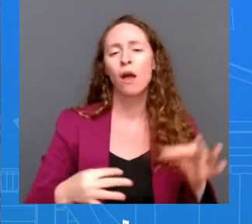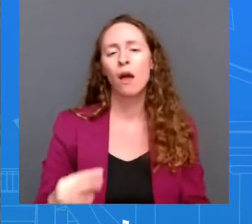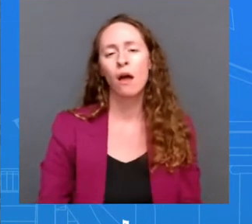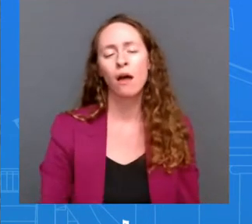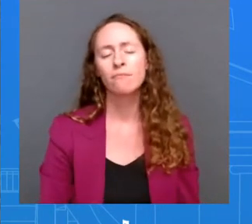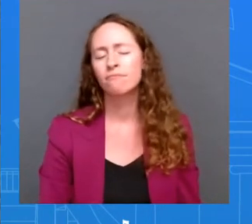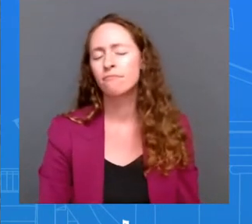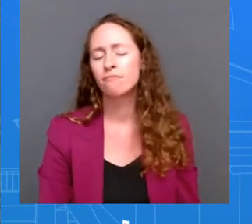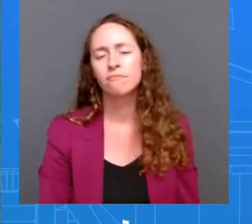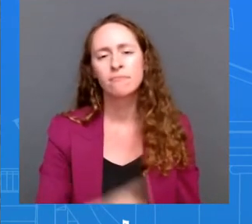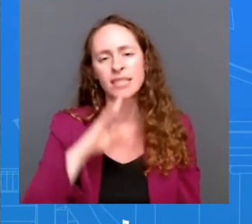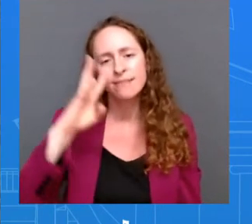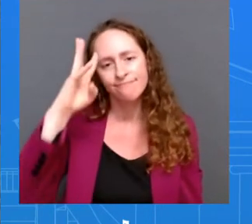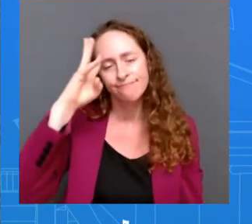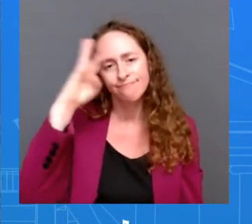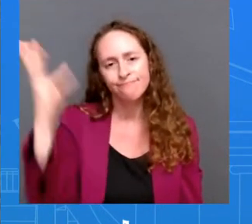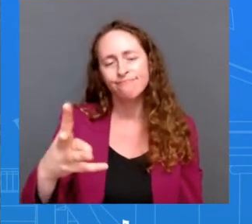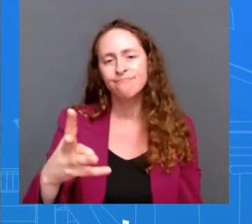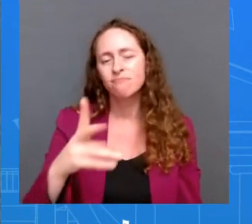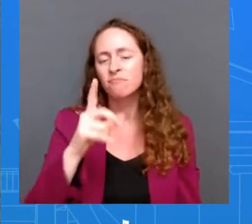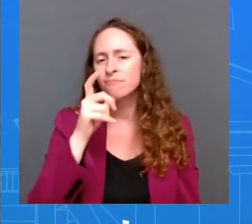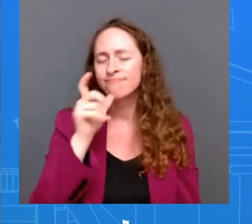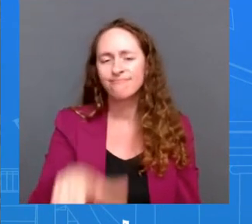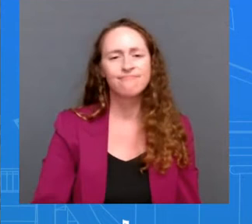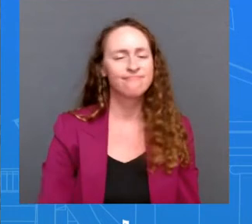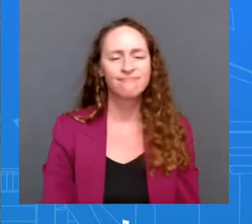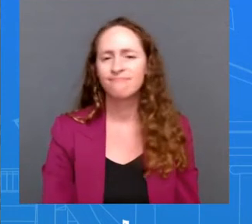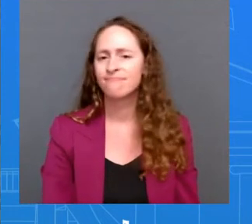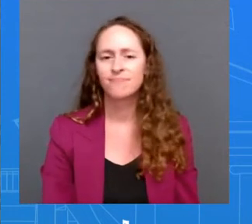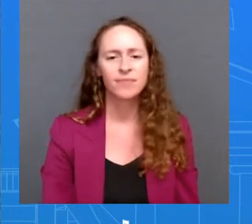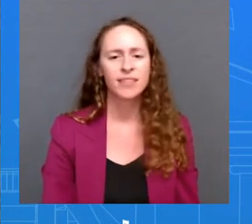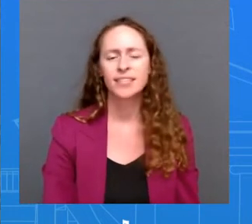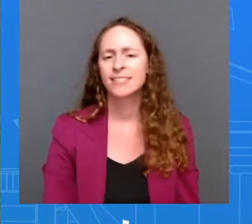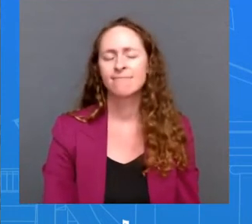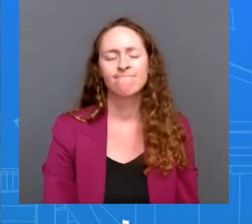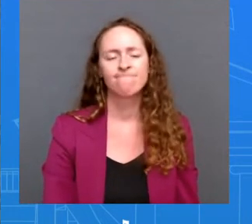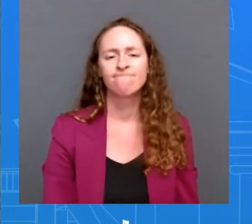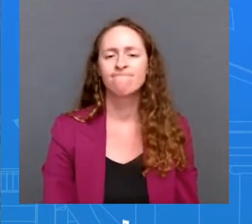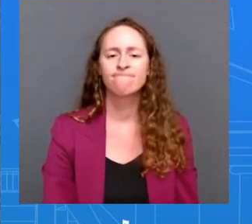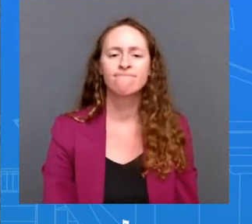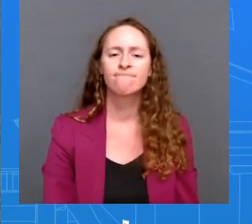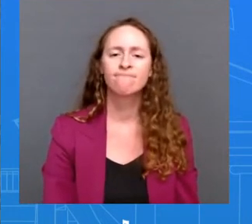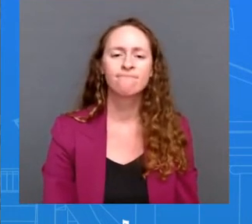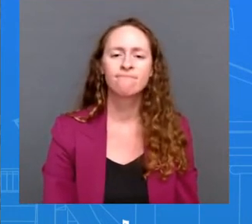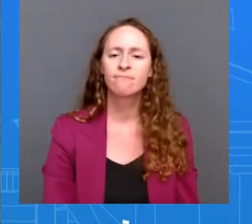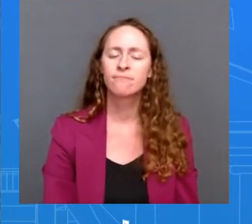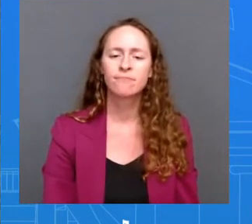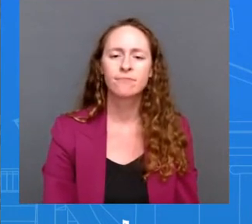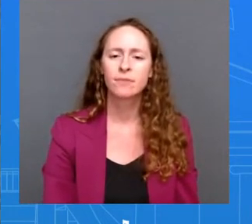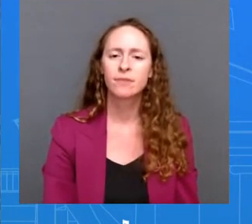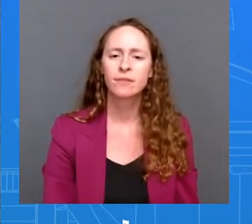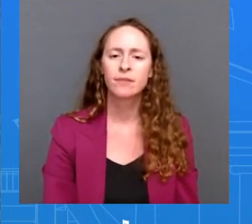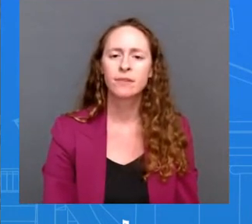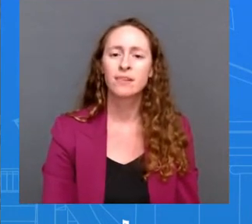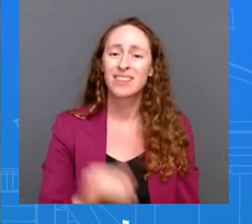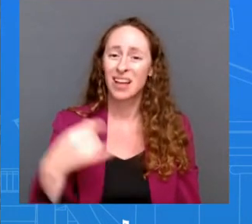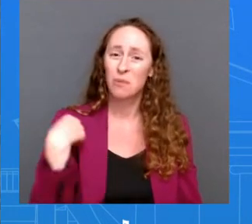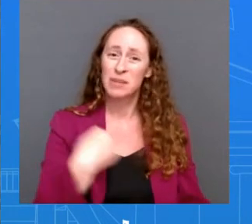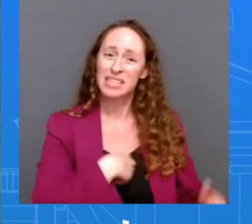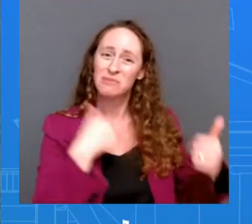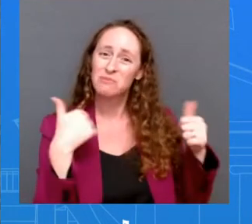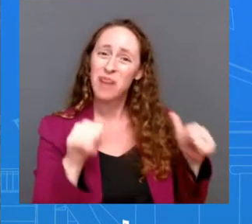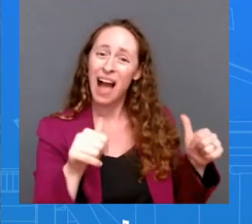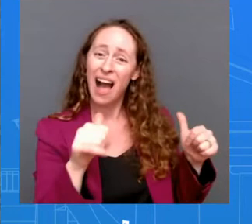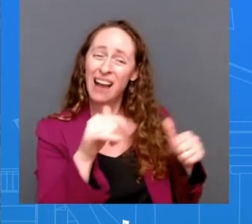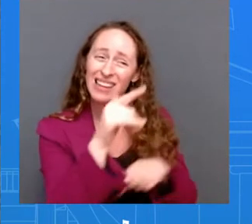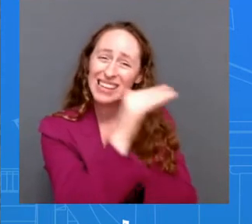It was an earnest attempt to see if we could get to some outcomes here, and we're still gonna keep making those attempts.